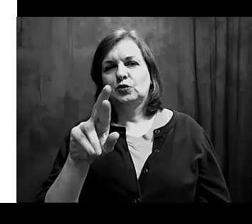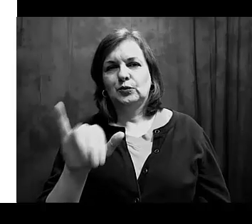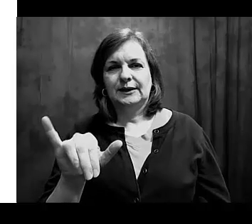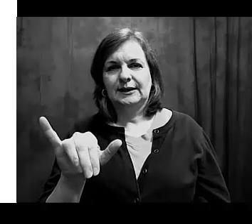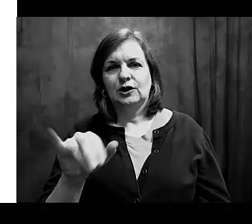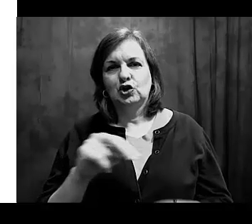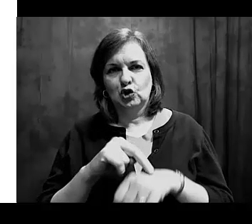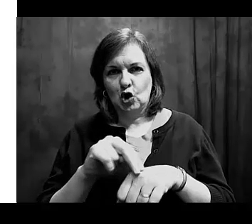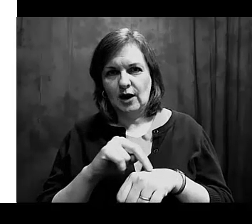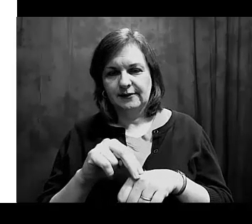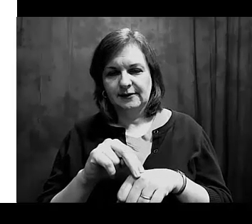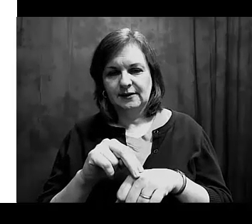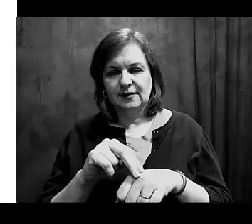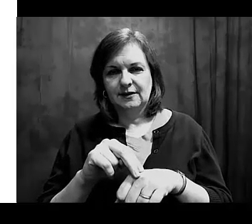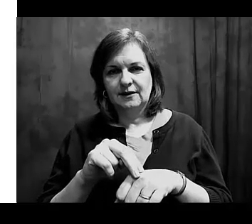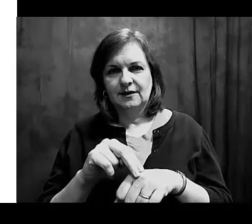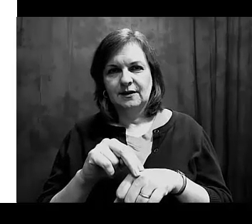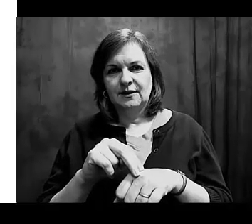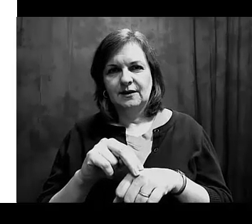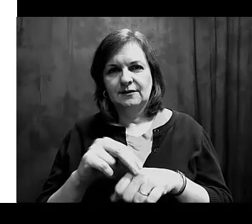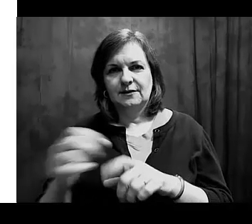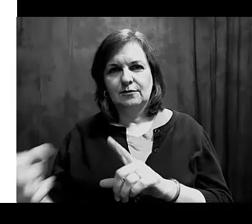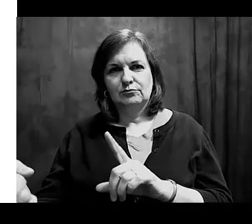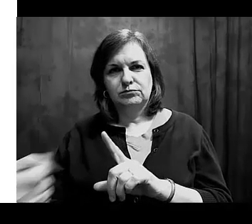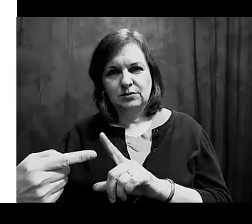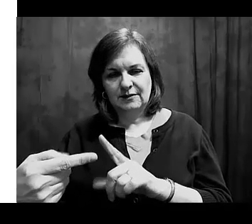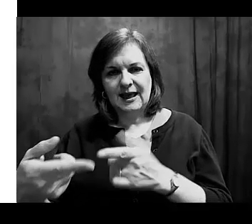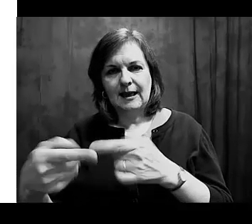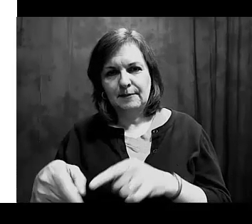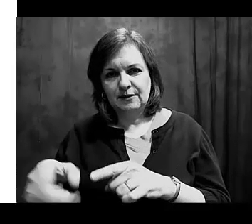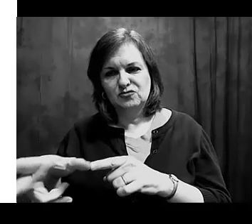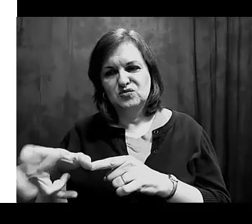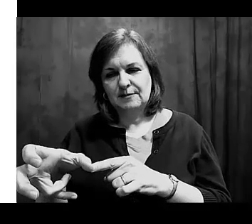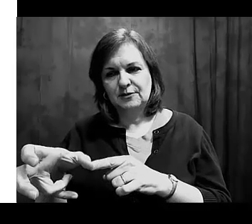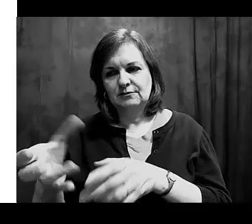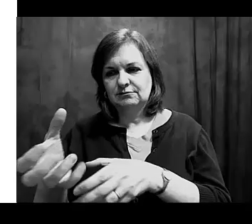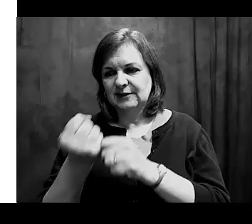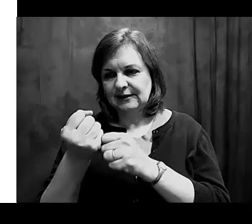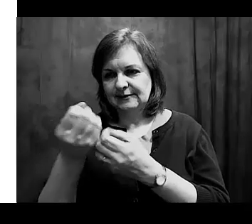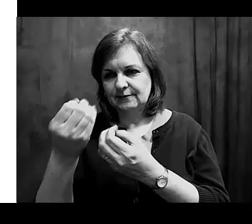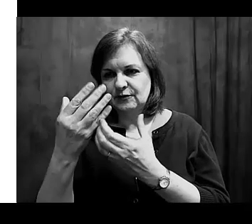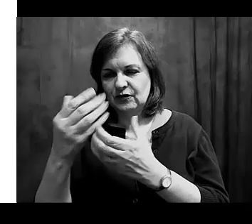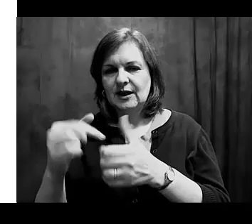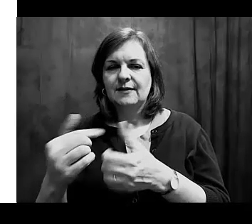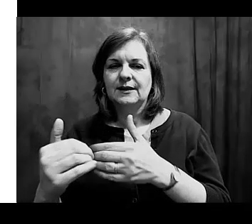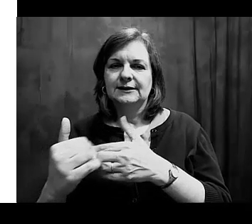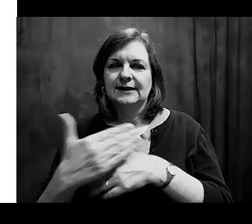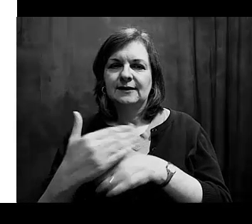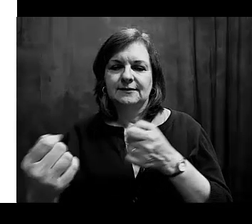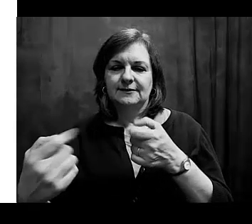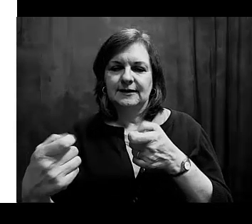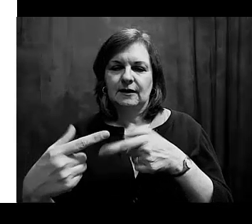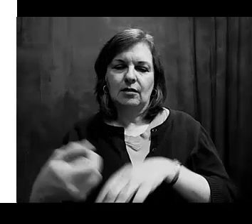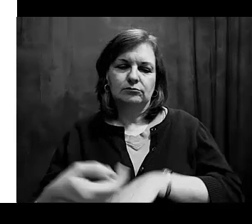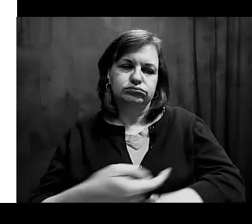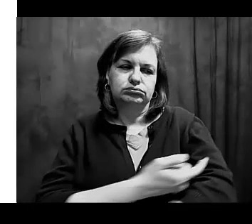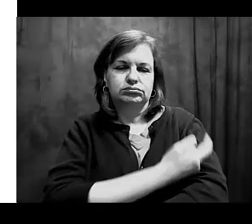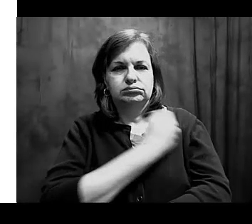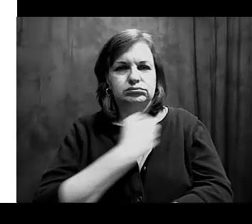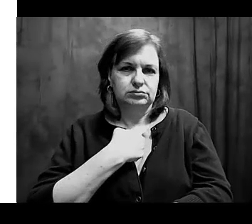Do you remember what an afferent neuron is? A was for away